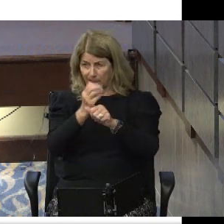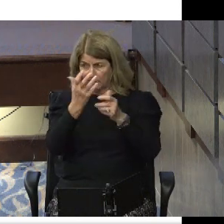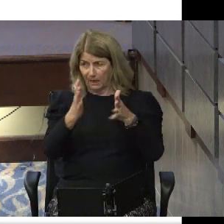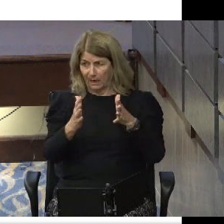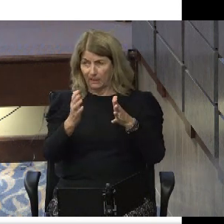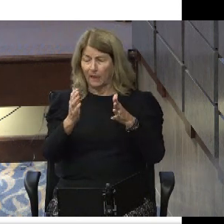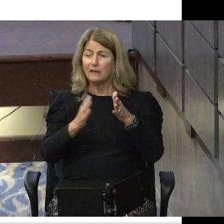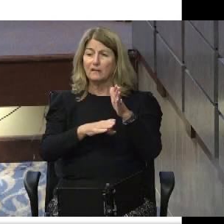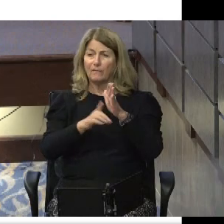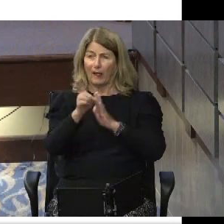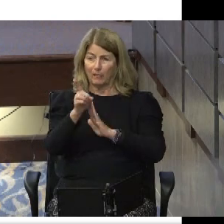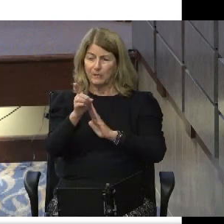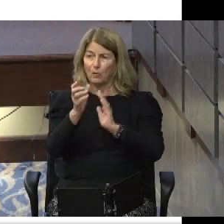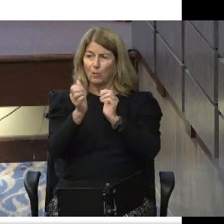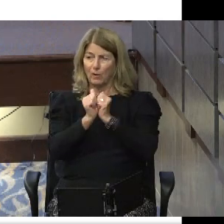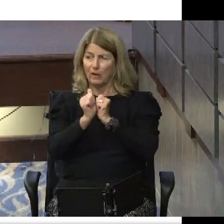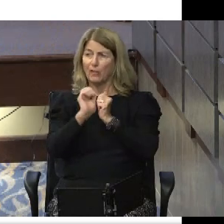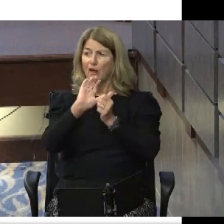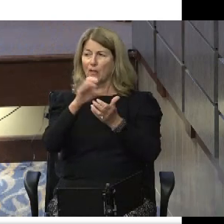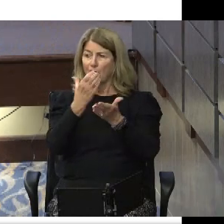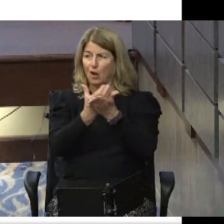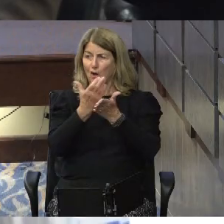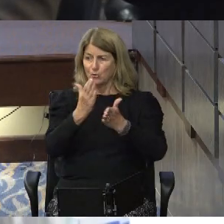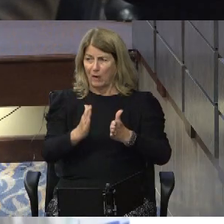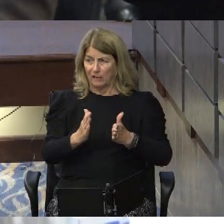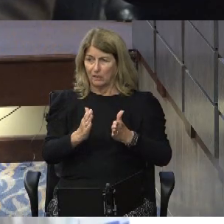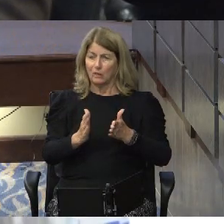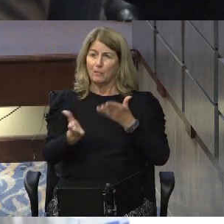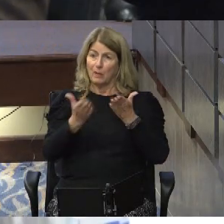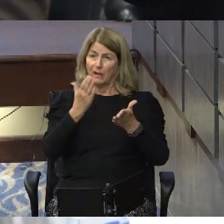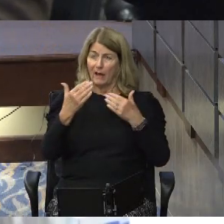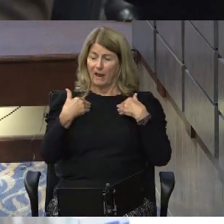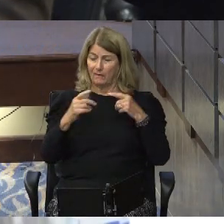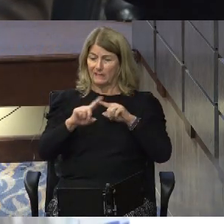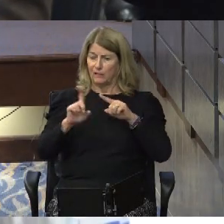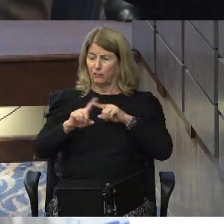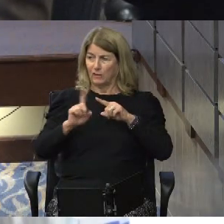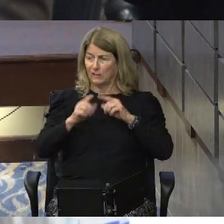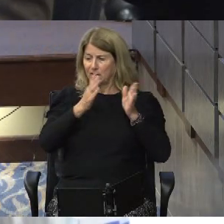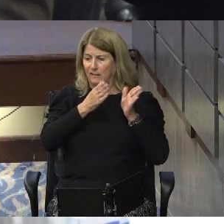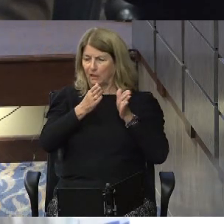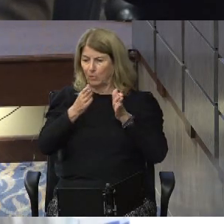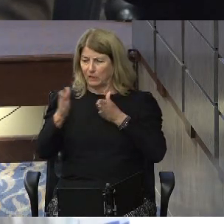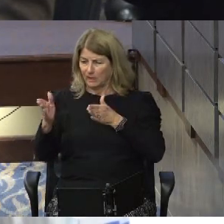the completion of different sequences and priority. Okay. I have a question, Paul.